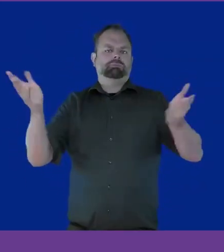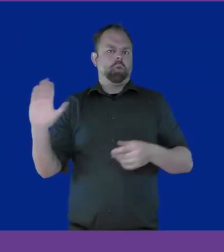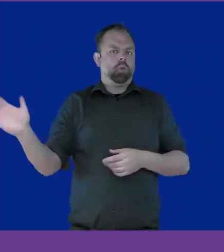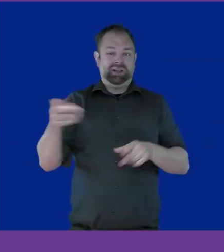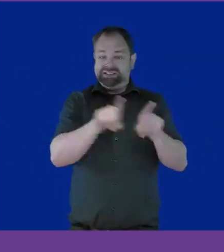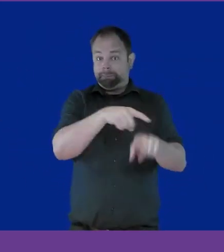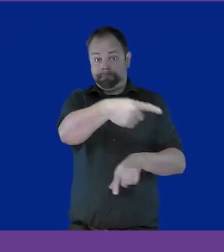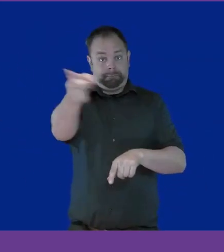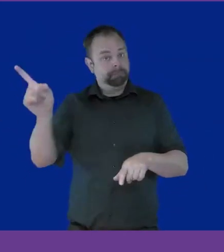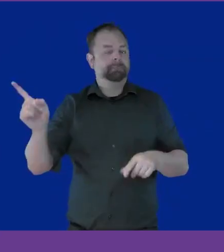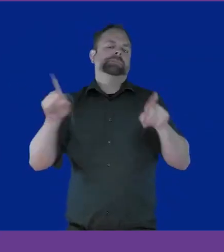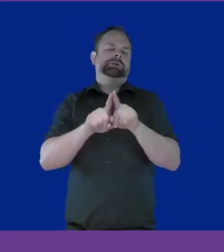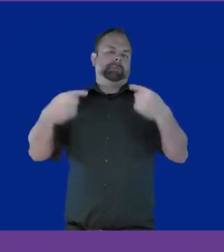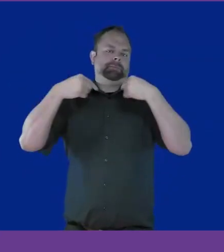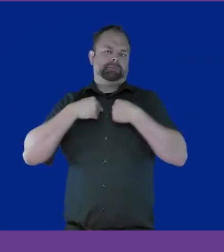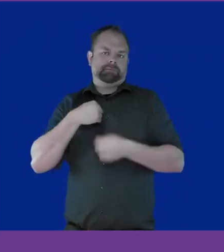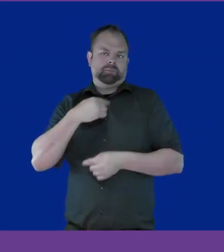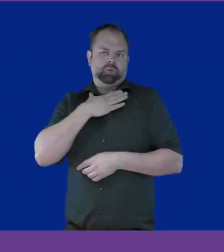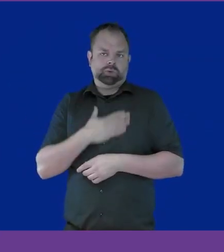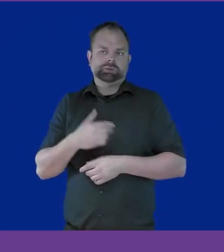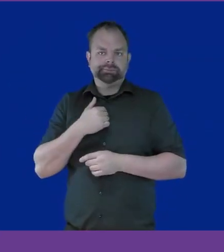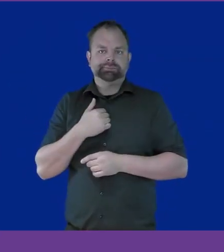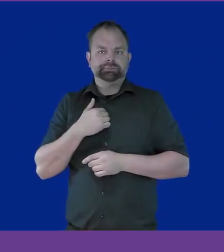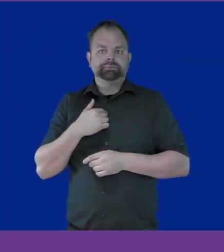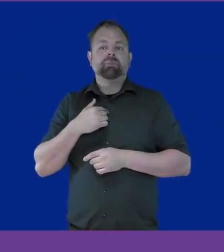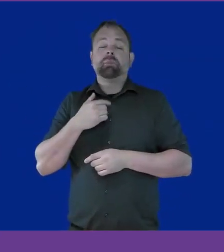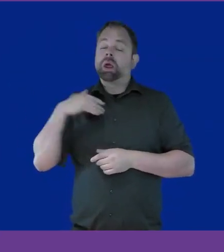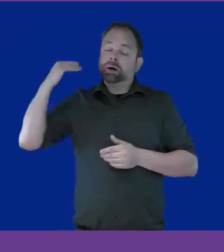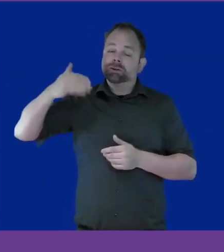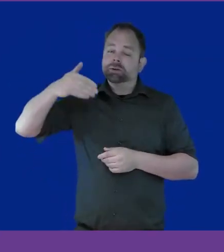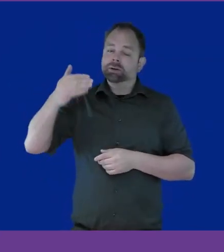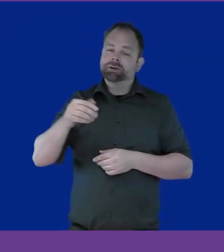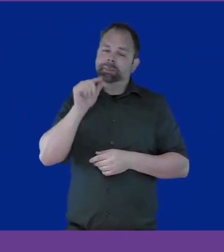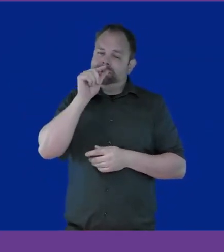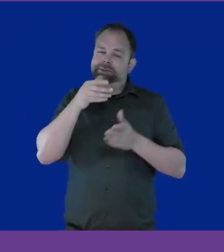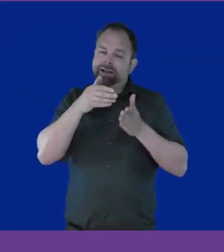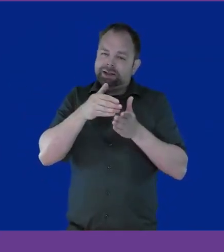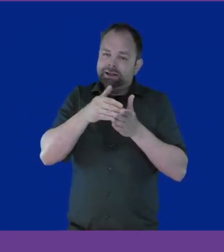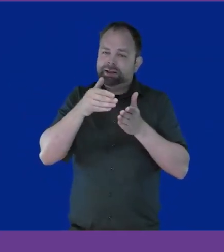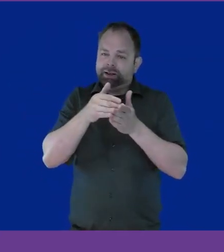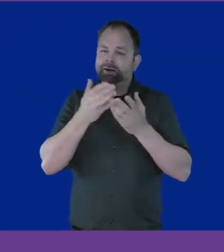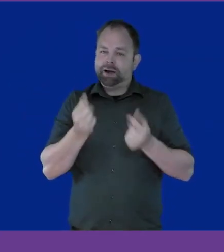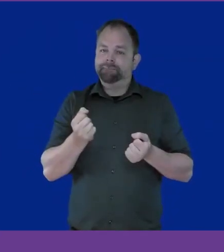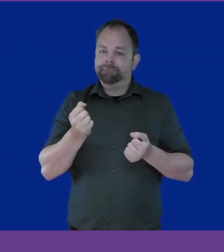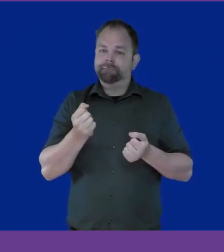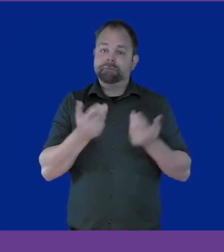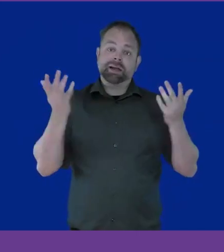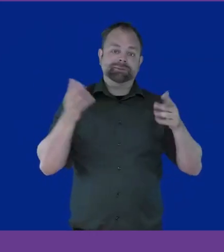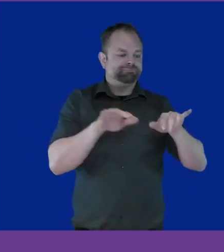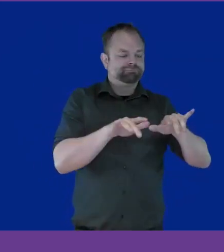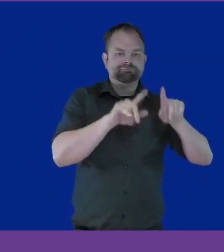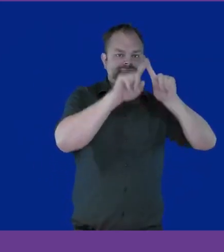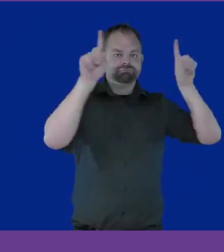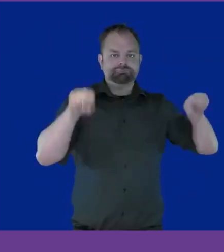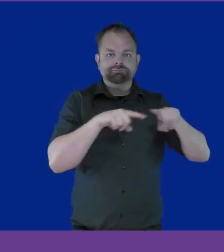accessible. Maybe they are accessible, but they happen to have just changed for some reason. There's a new version of the online banking coming.